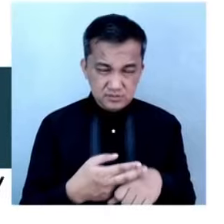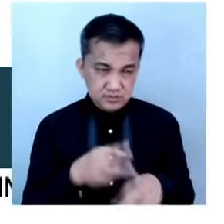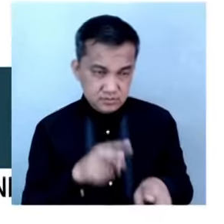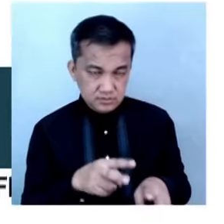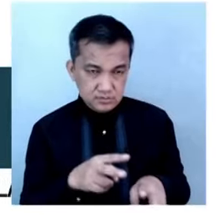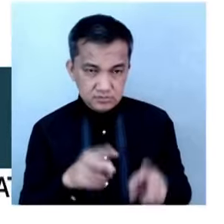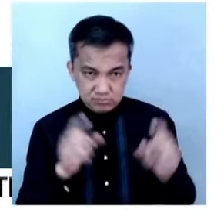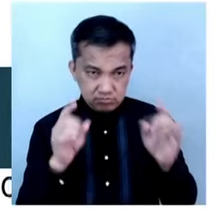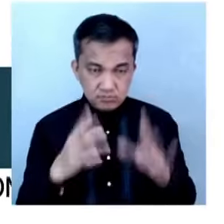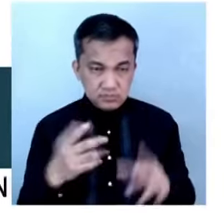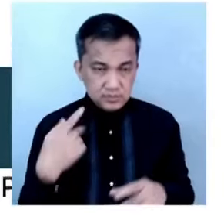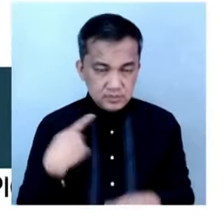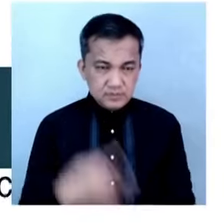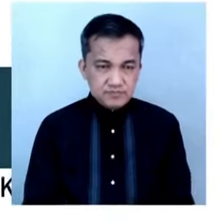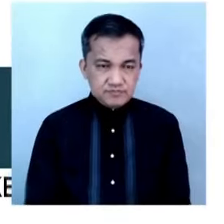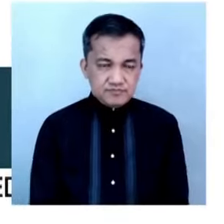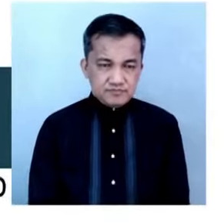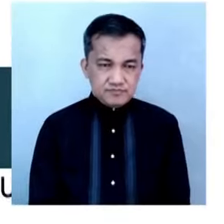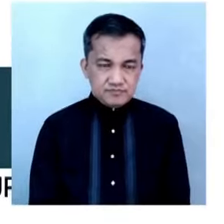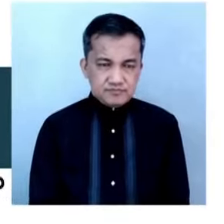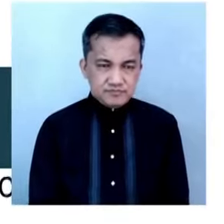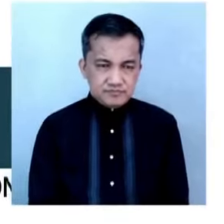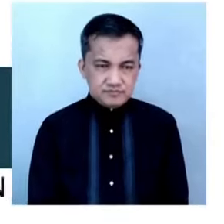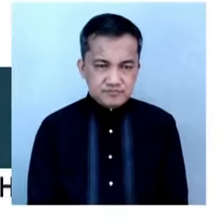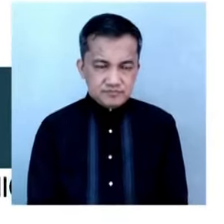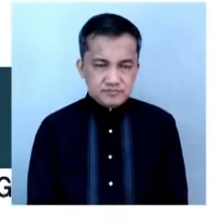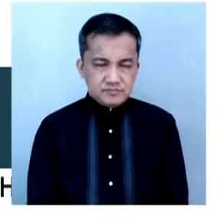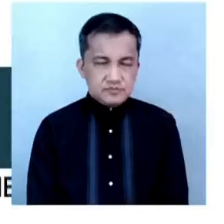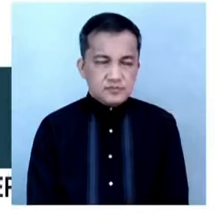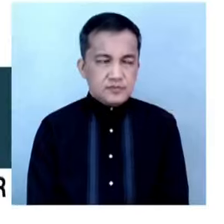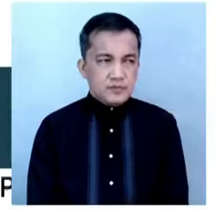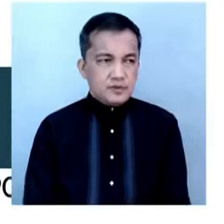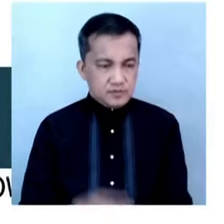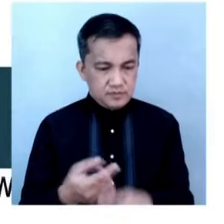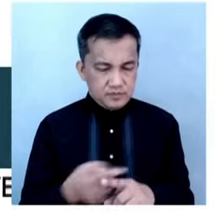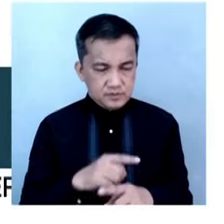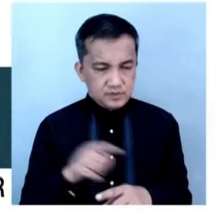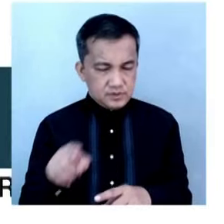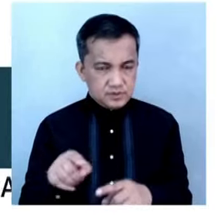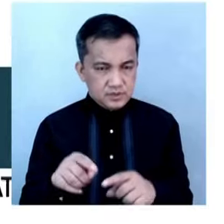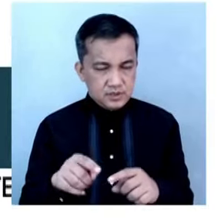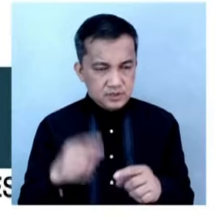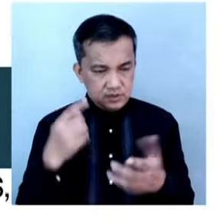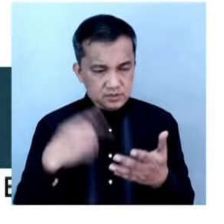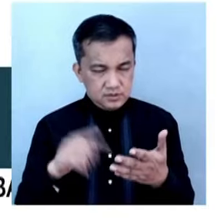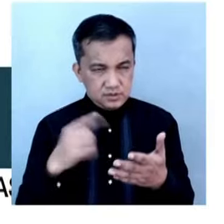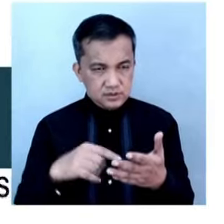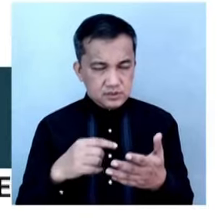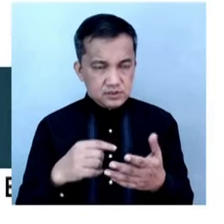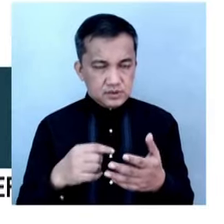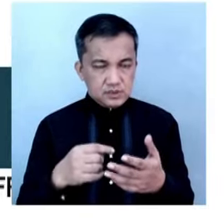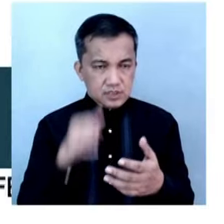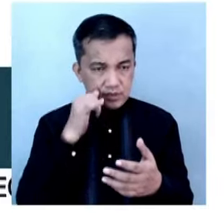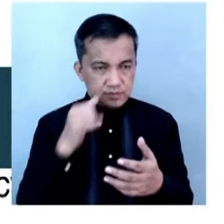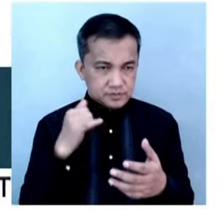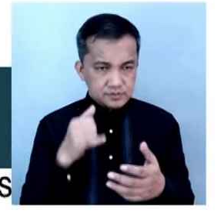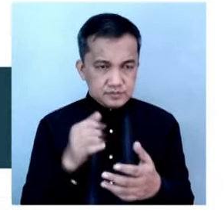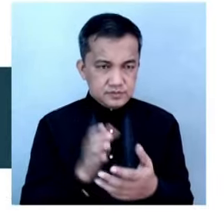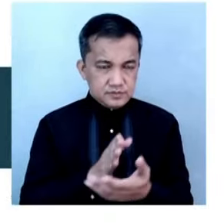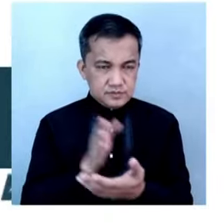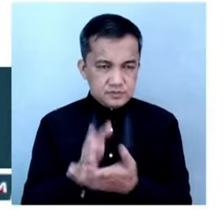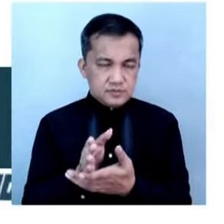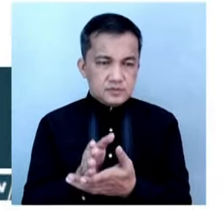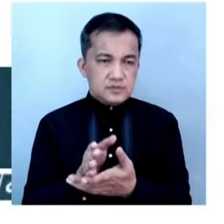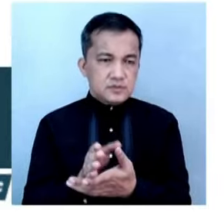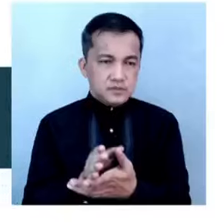well? Based po sa survey na ginawa po ng aming colleagues last night yung during the eruption, so nag-ikot na po sila para po